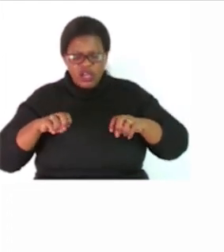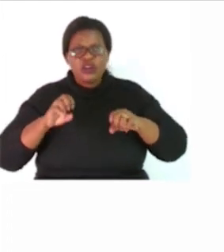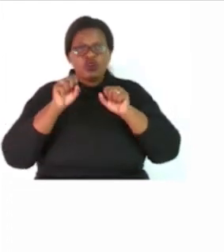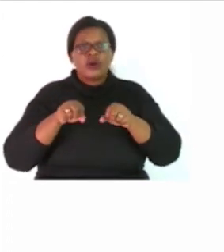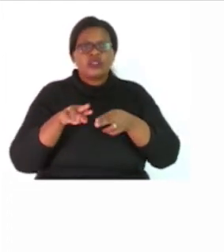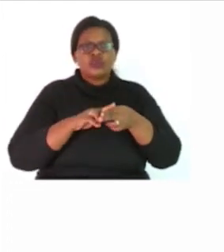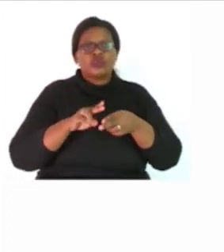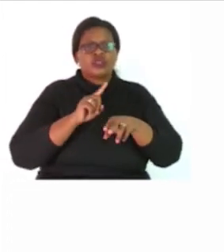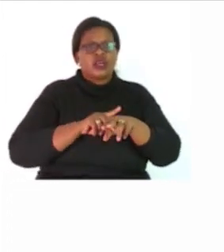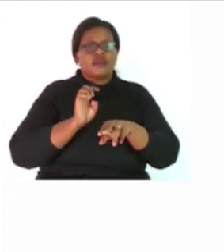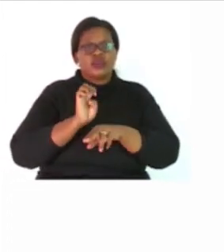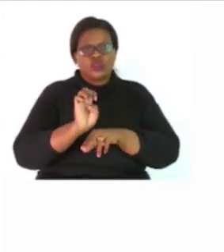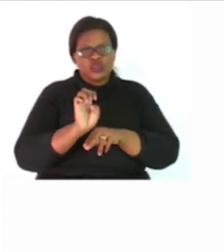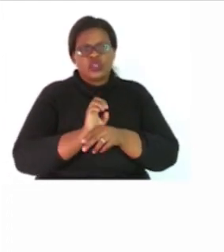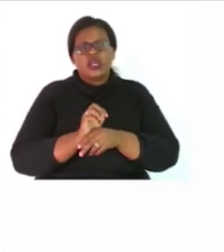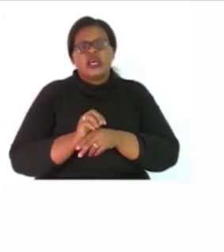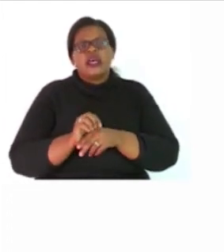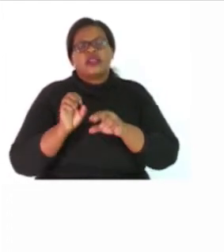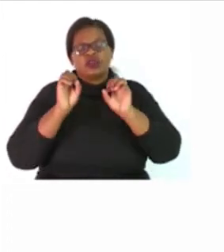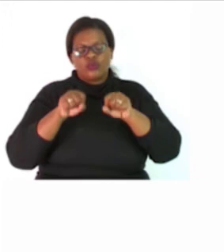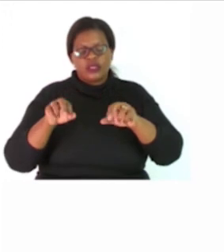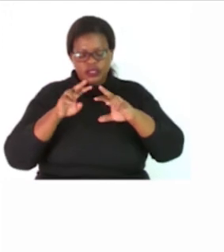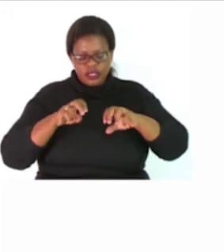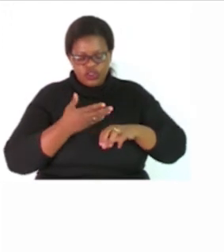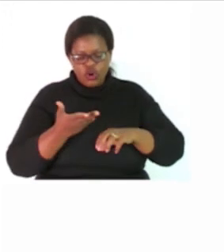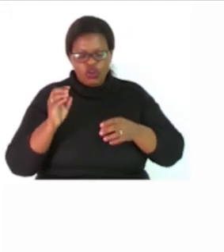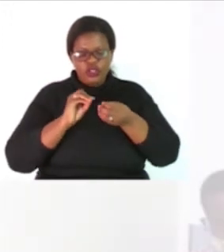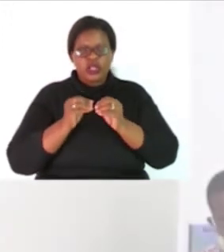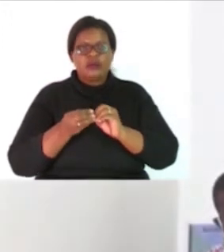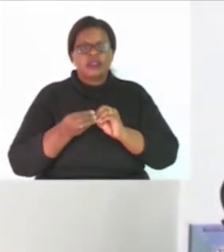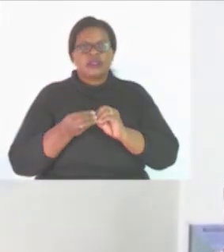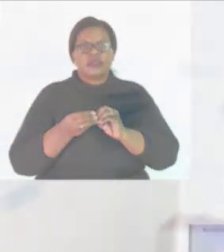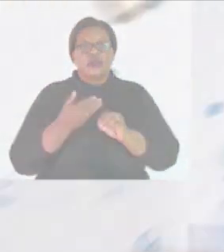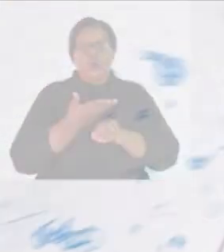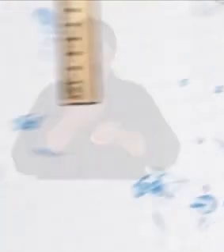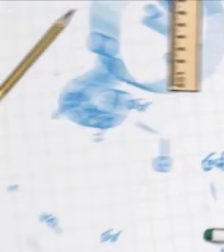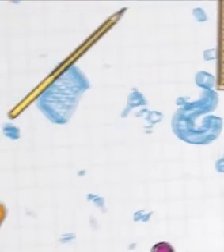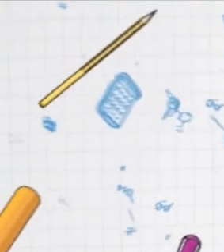find all the factors, and boys and girls, all the best.